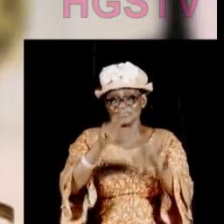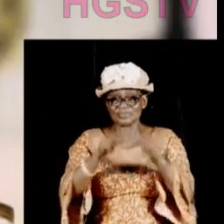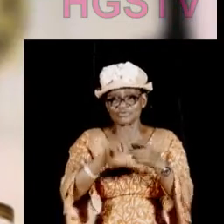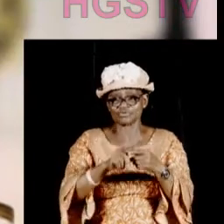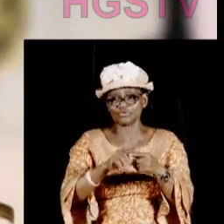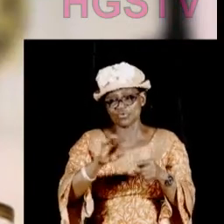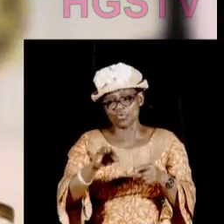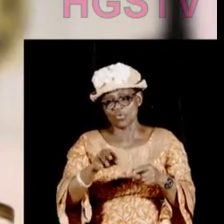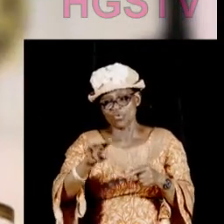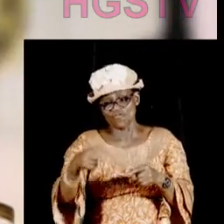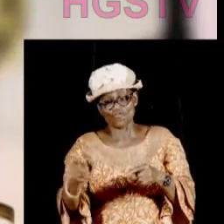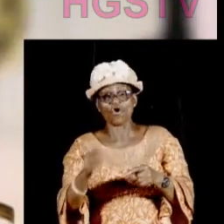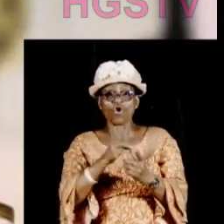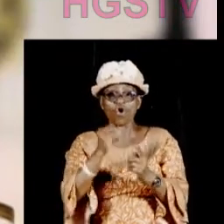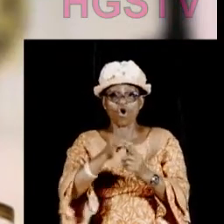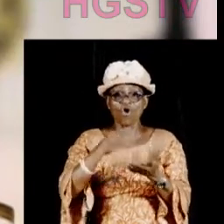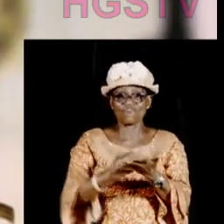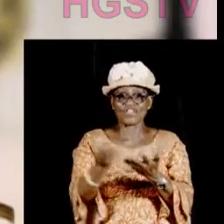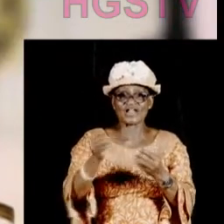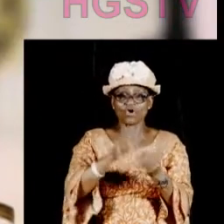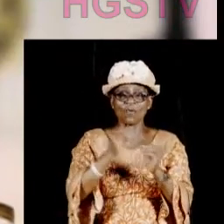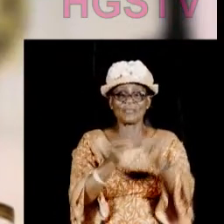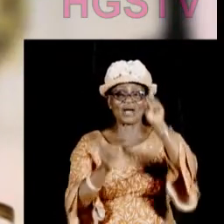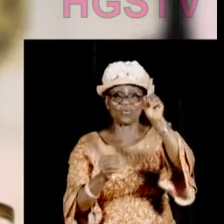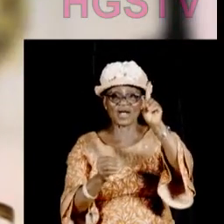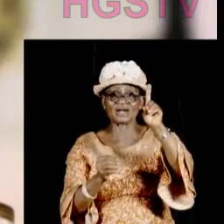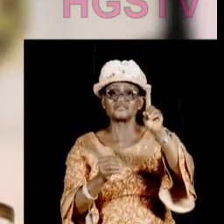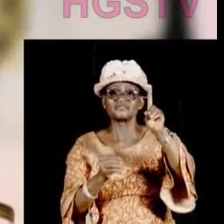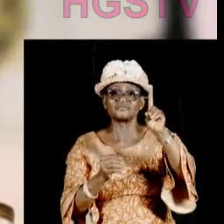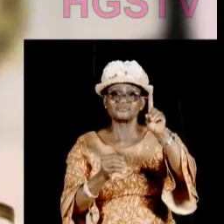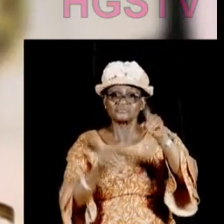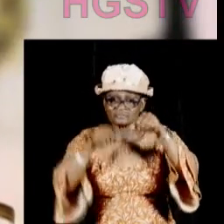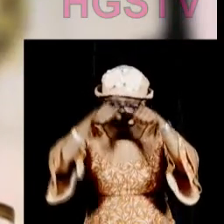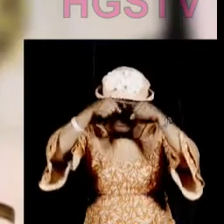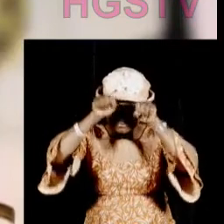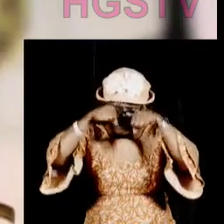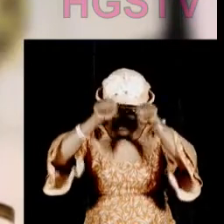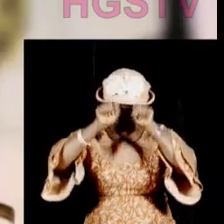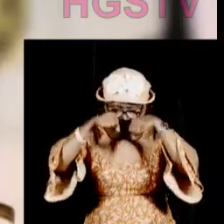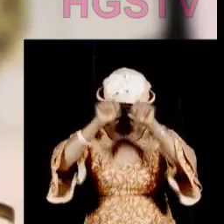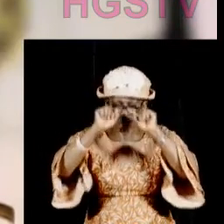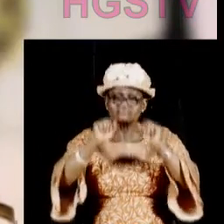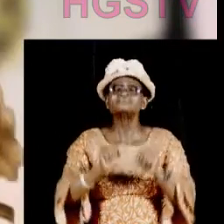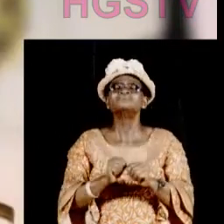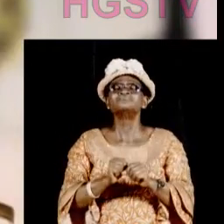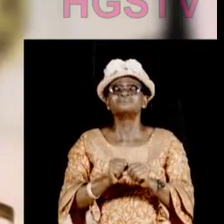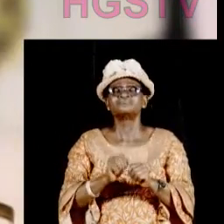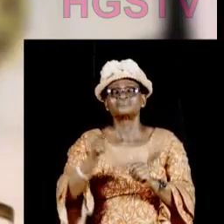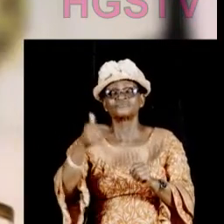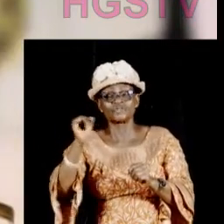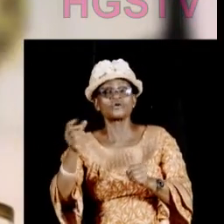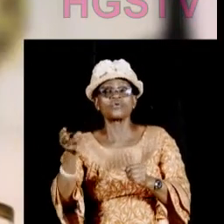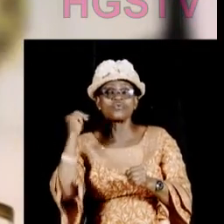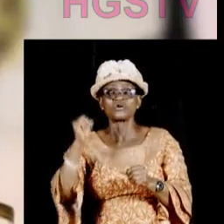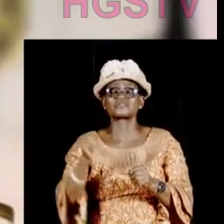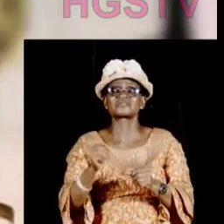fail? Number one, greed and covetousness. Gehazi was on the rise to